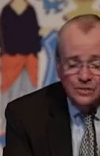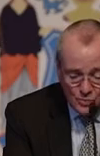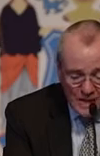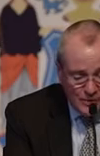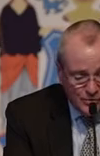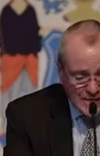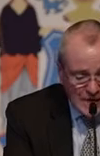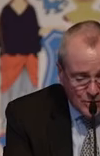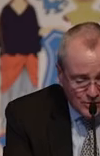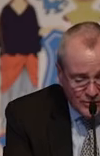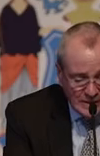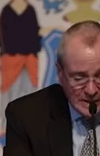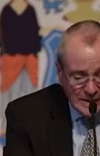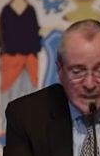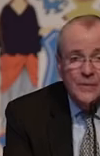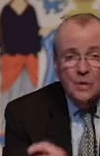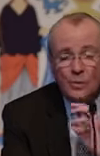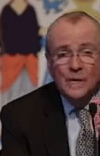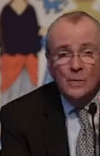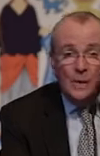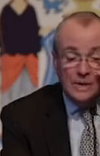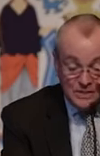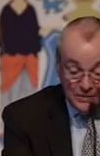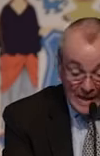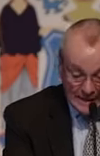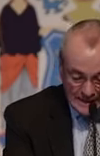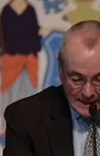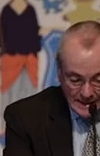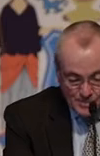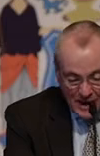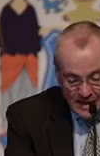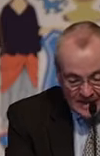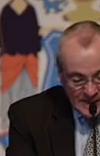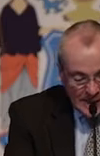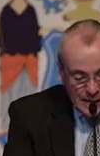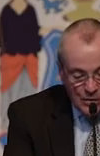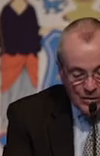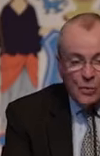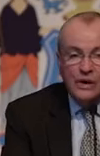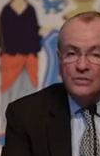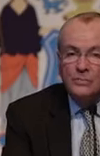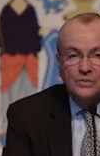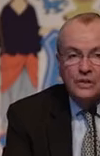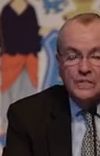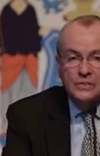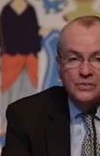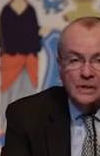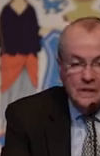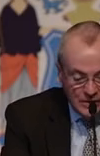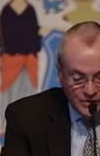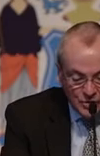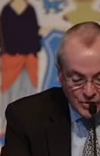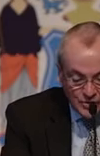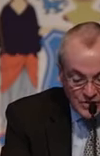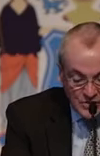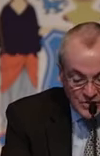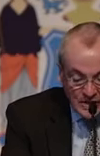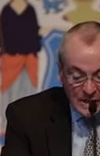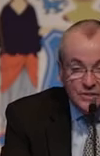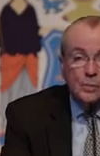Darlenes or Darells or Carols. And the only way we do that is by maintaining our aggressive positions on